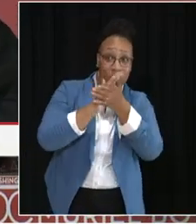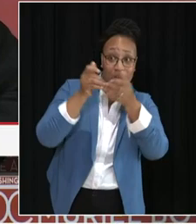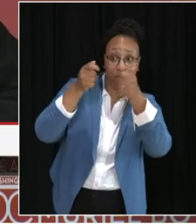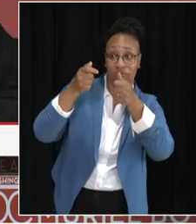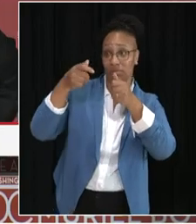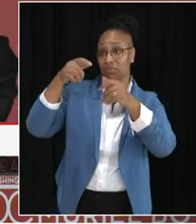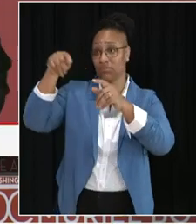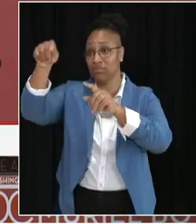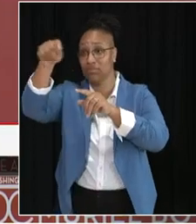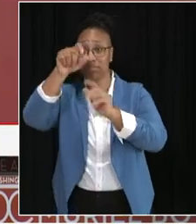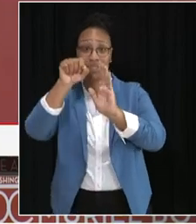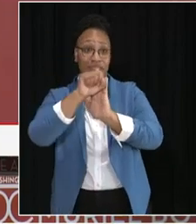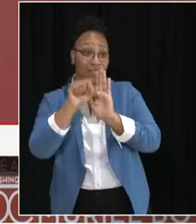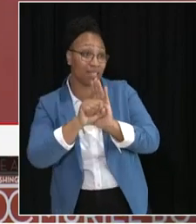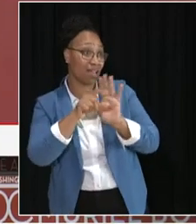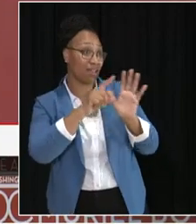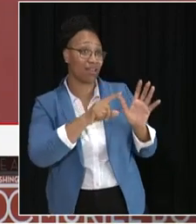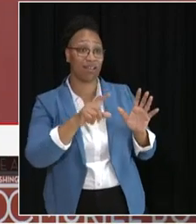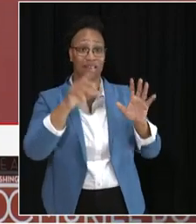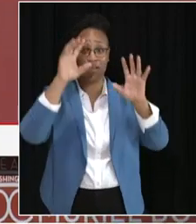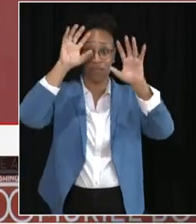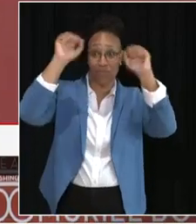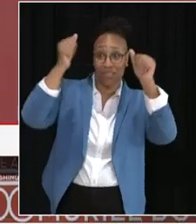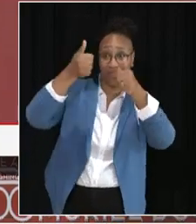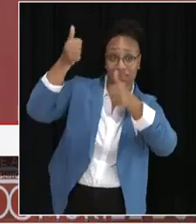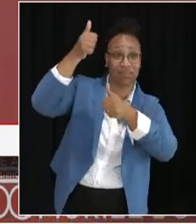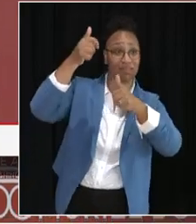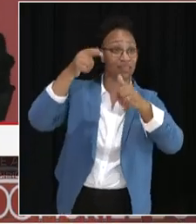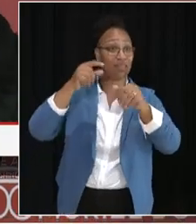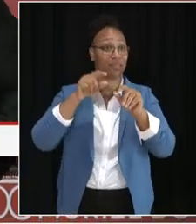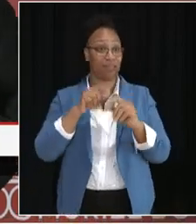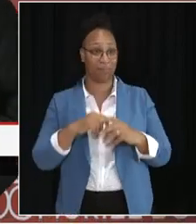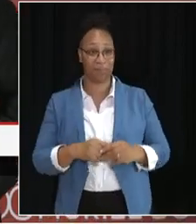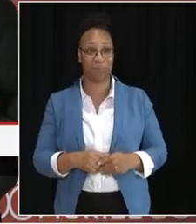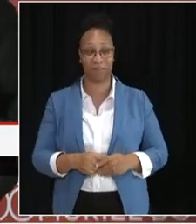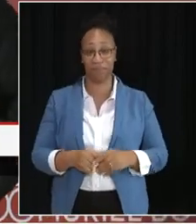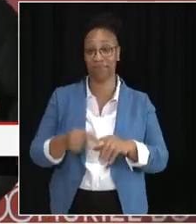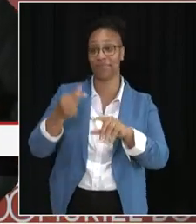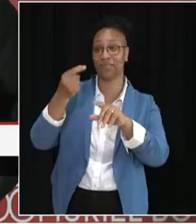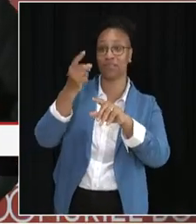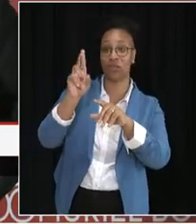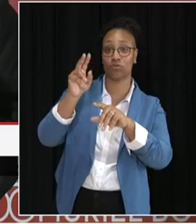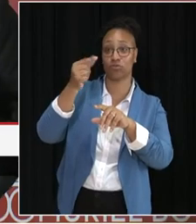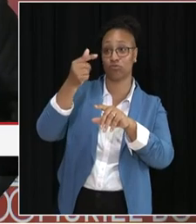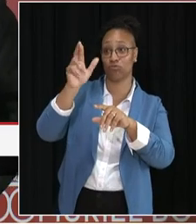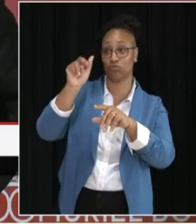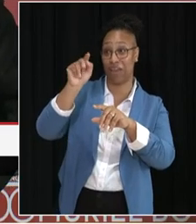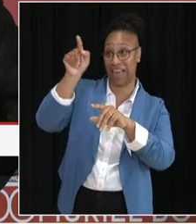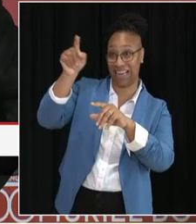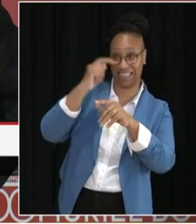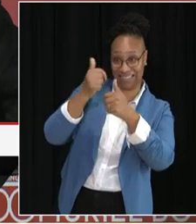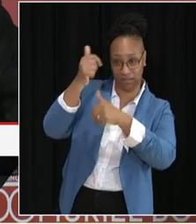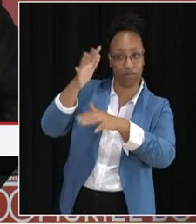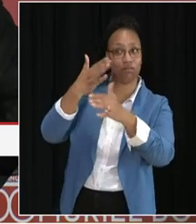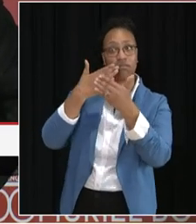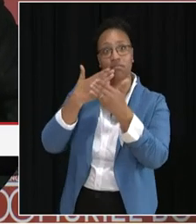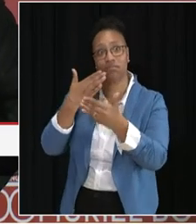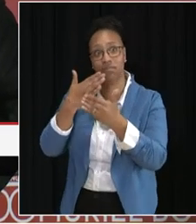also the faculty of Bard High School, Washington.